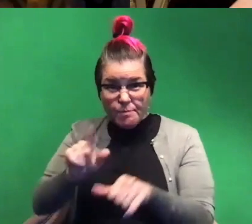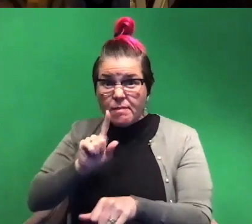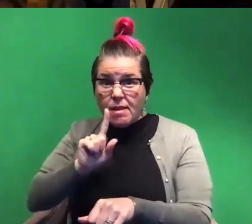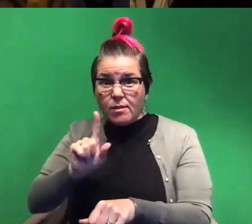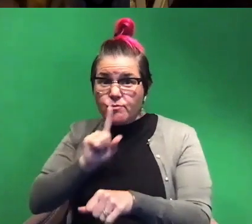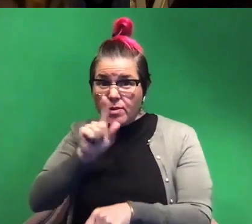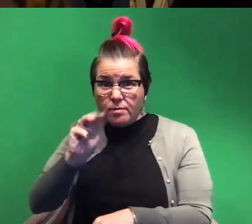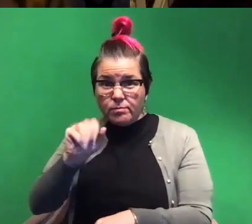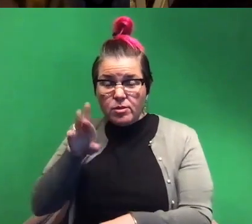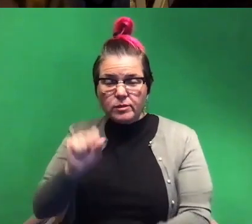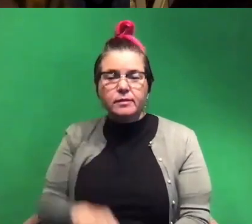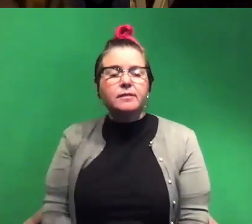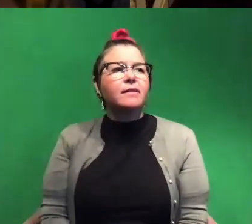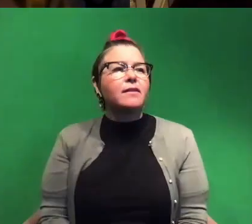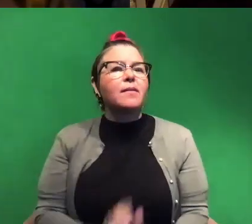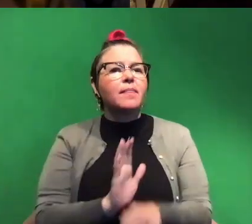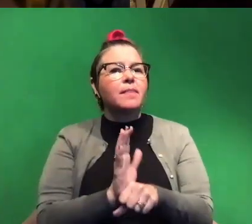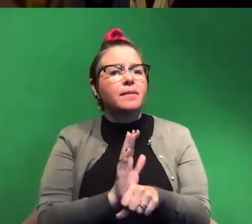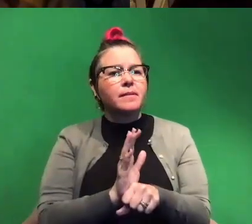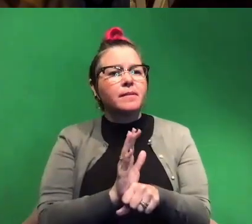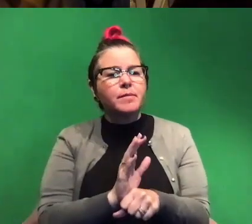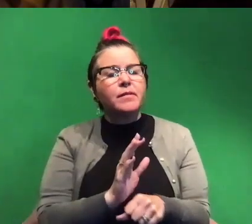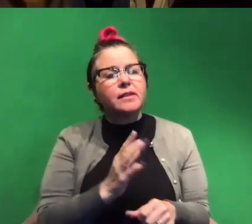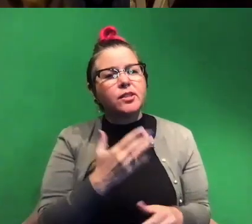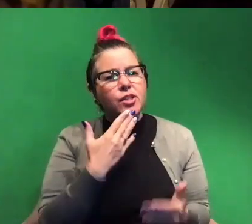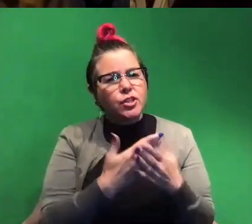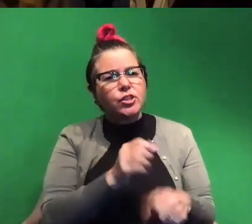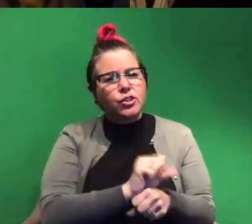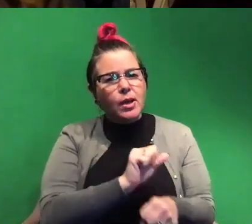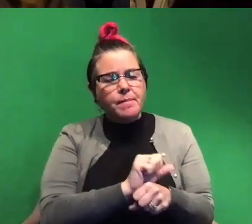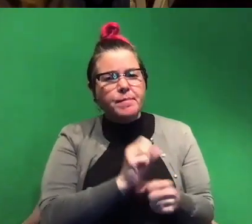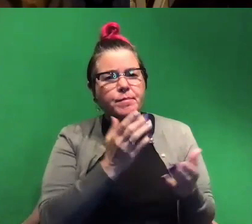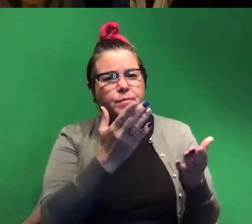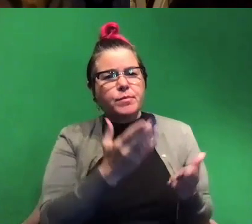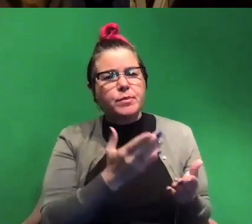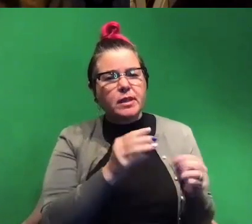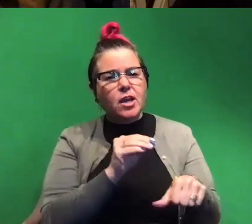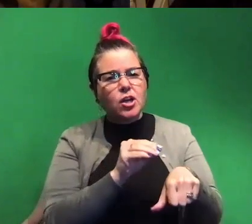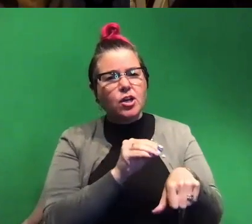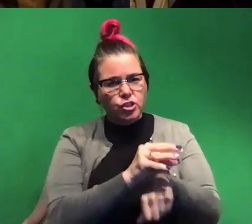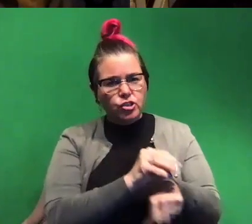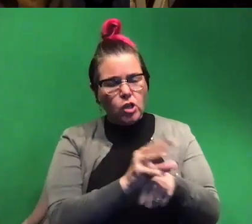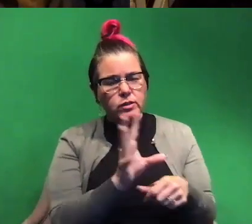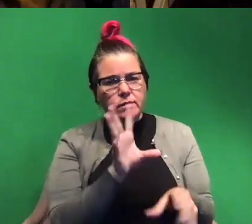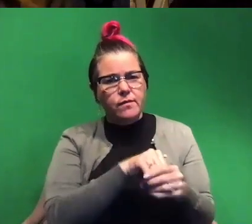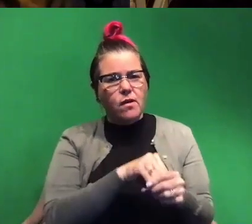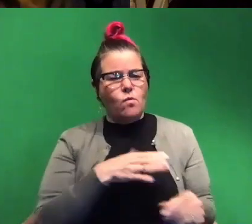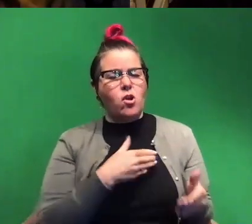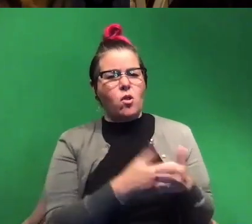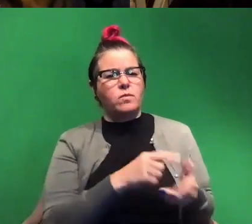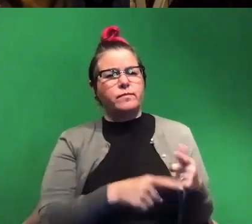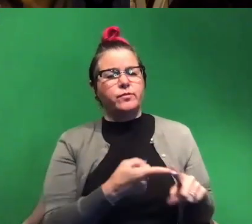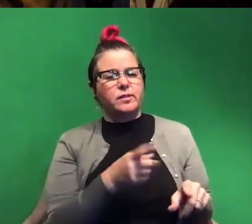So in many ways, they did such a good job bringing consultants in, and one of my close friends is